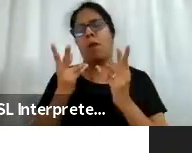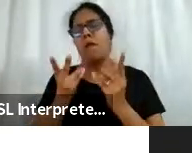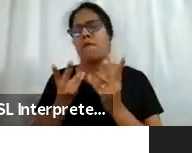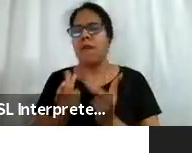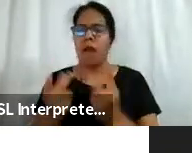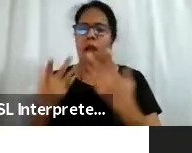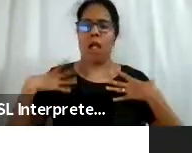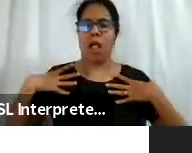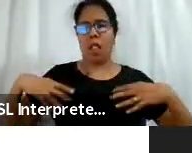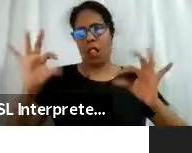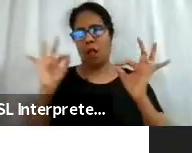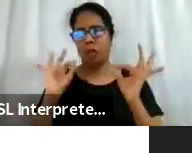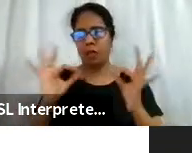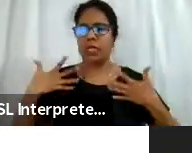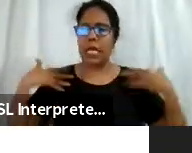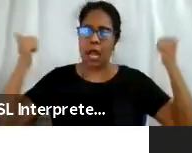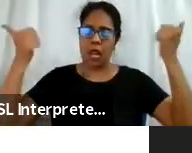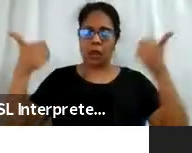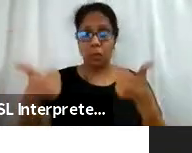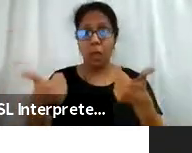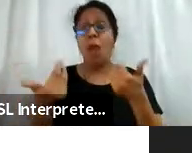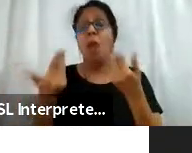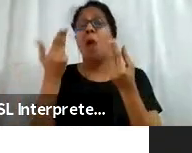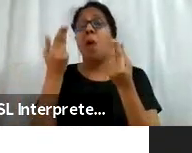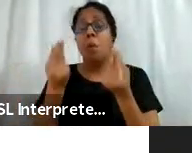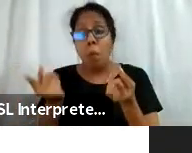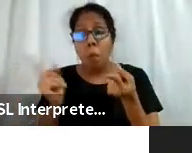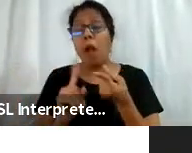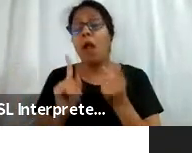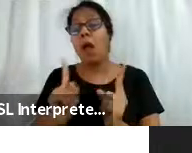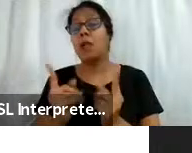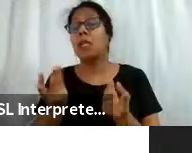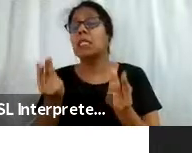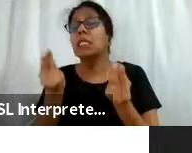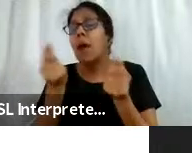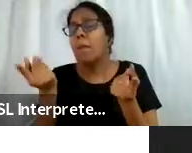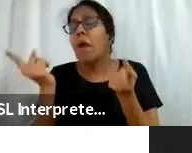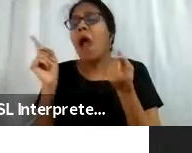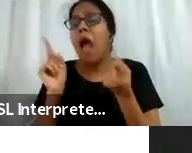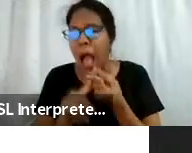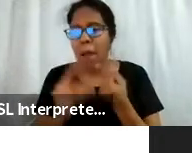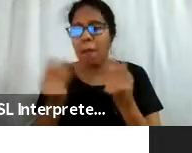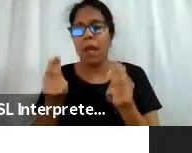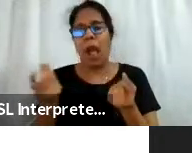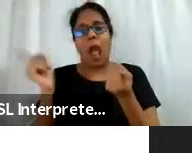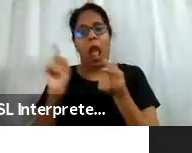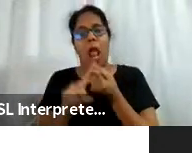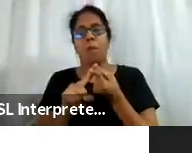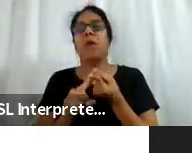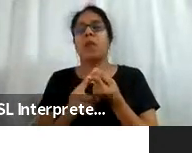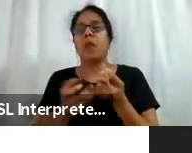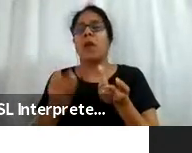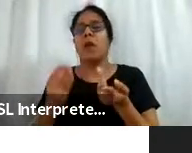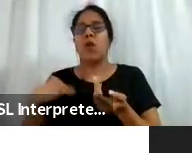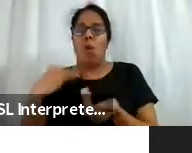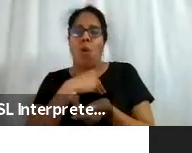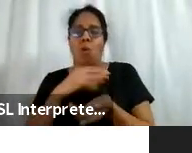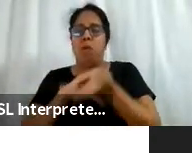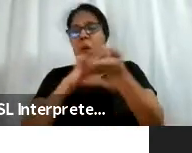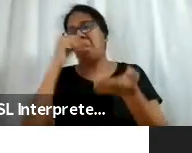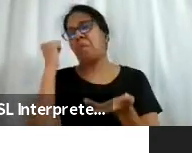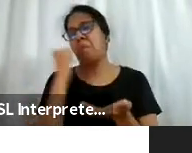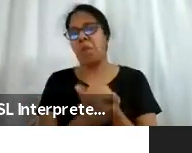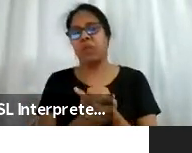But there may be incidences where we need to seek medical attention. So immediate medical attention must be sought if